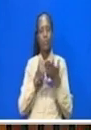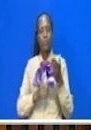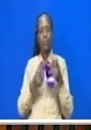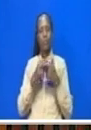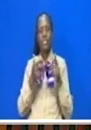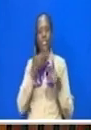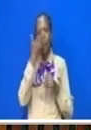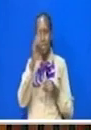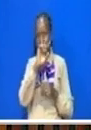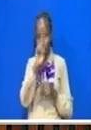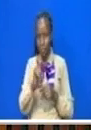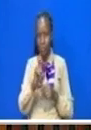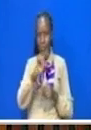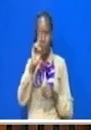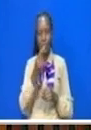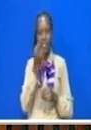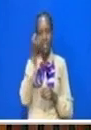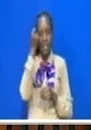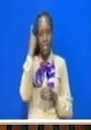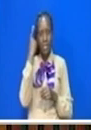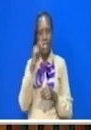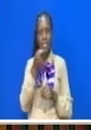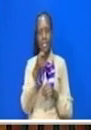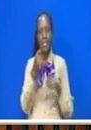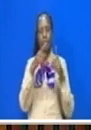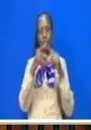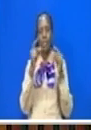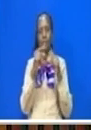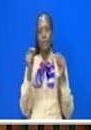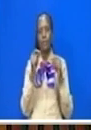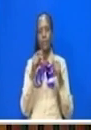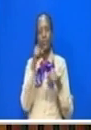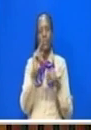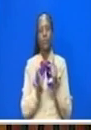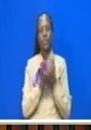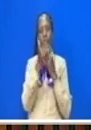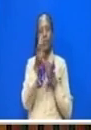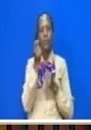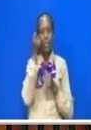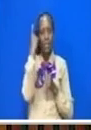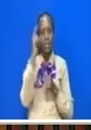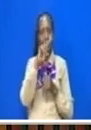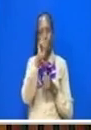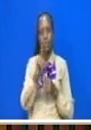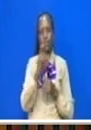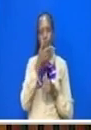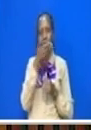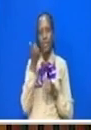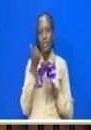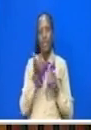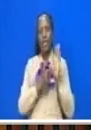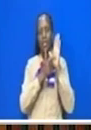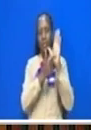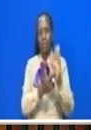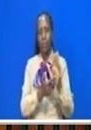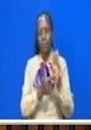question, first understand and highlight the key terms. They will help you understand the question better. For example,